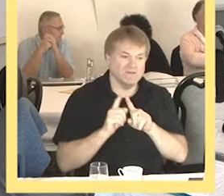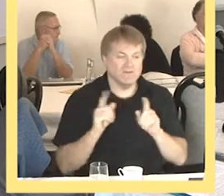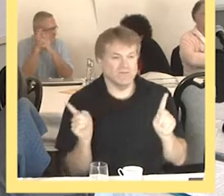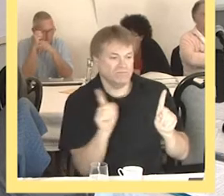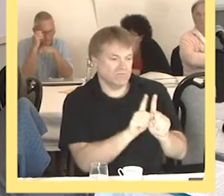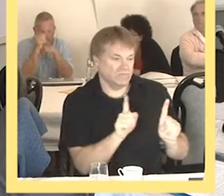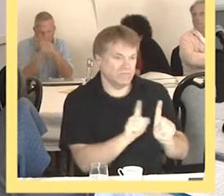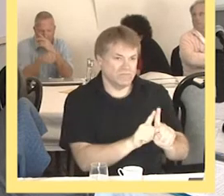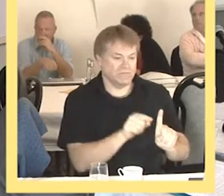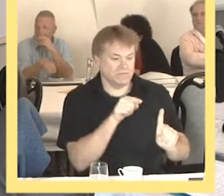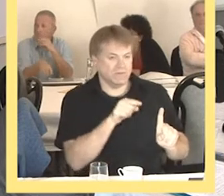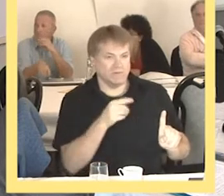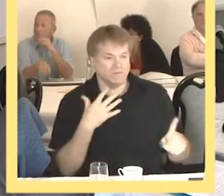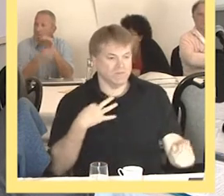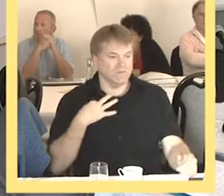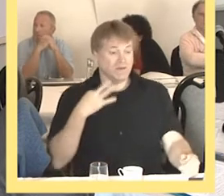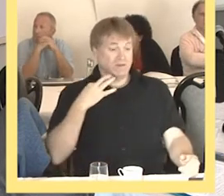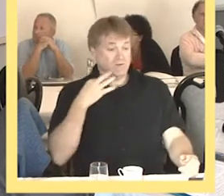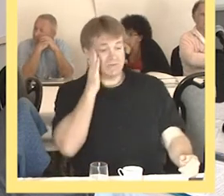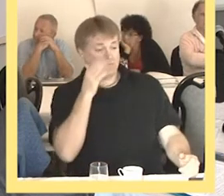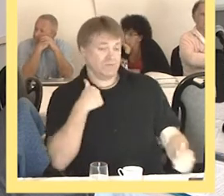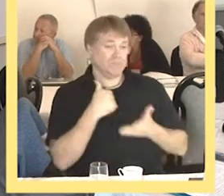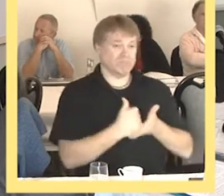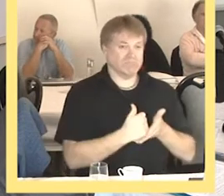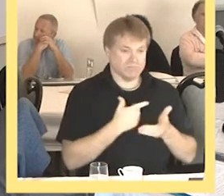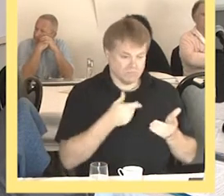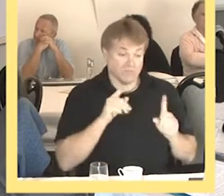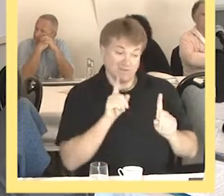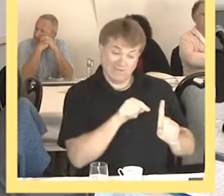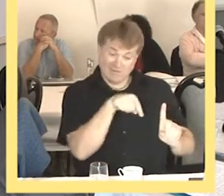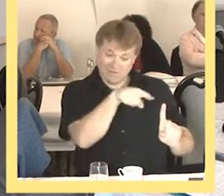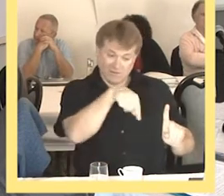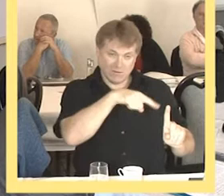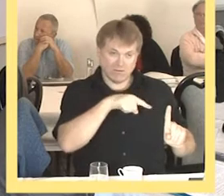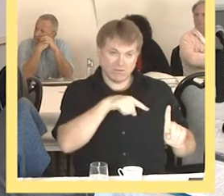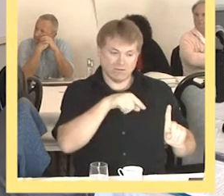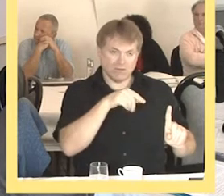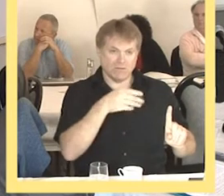I remember, this was never discussed or a part of it.